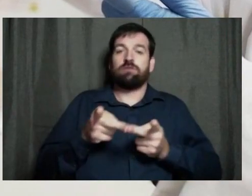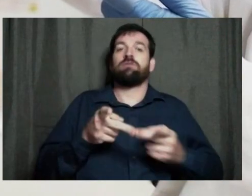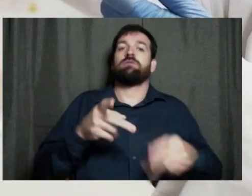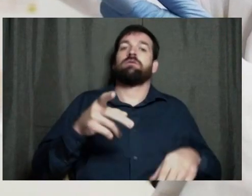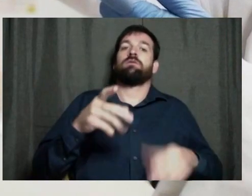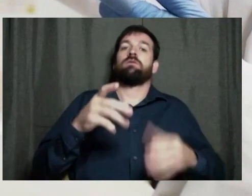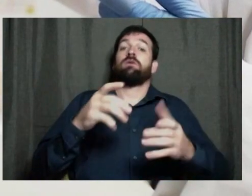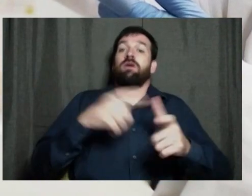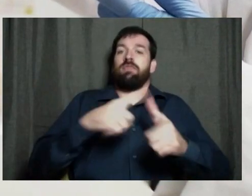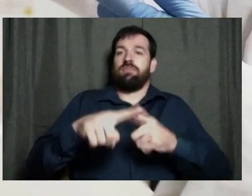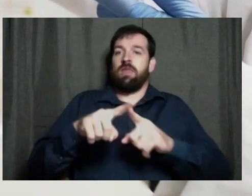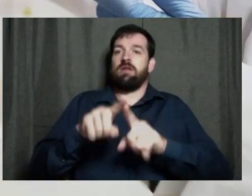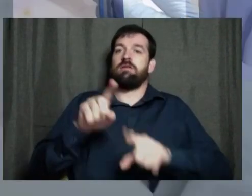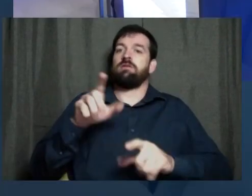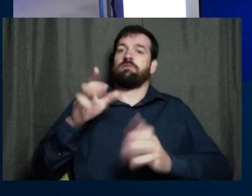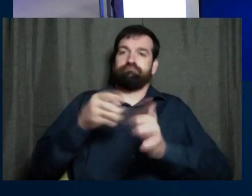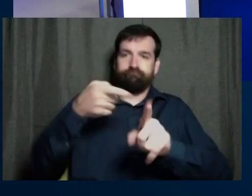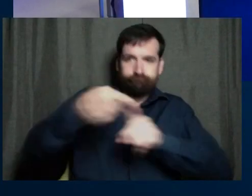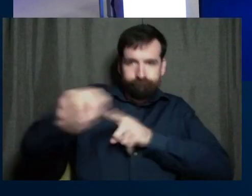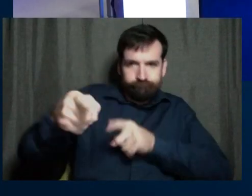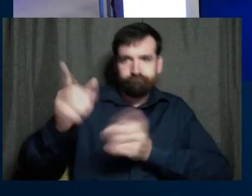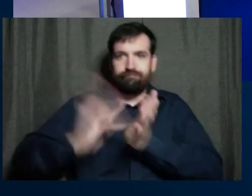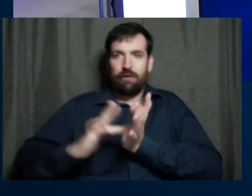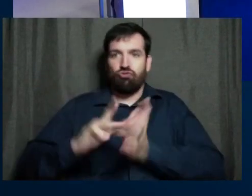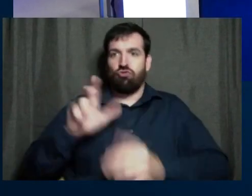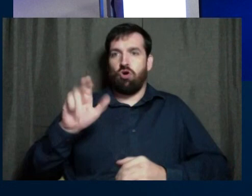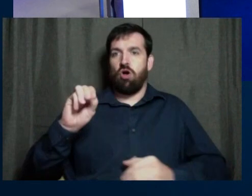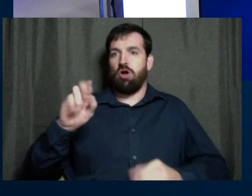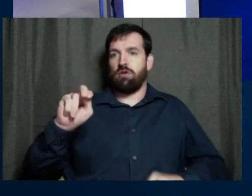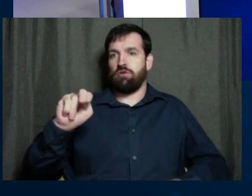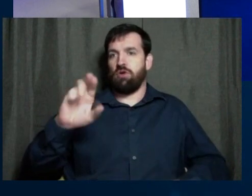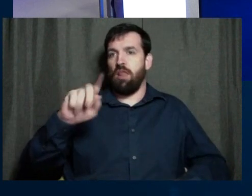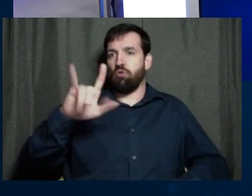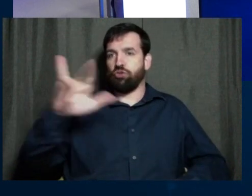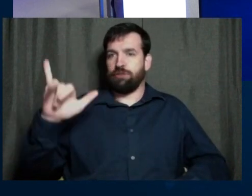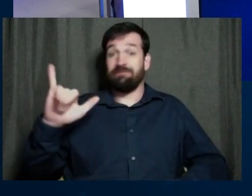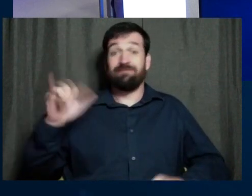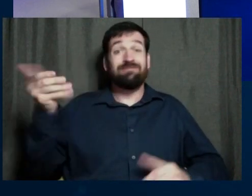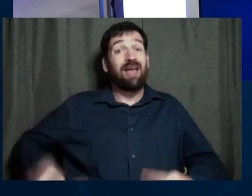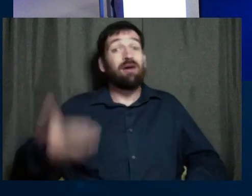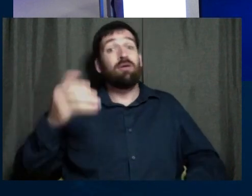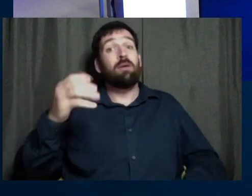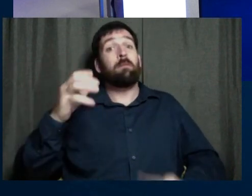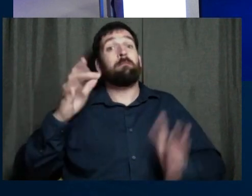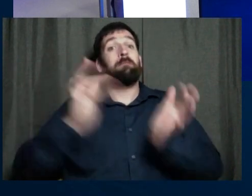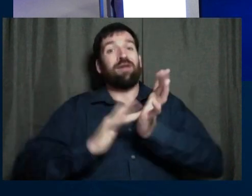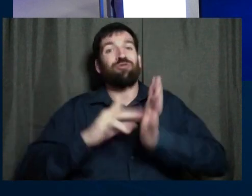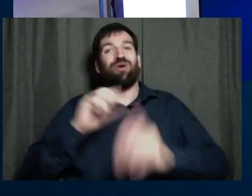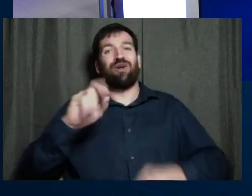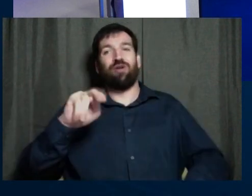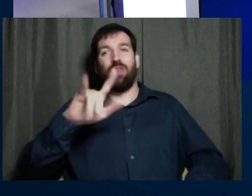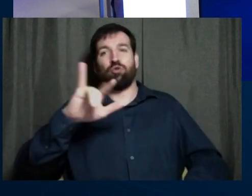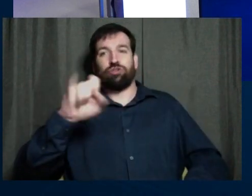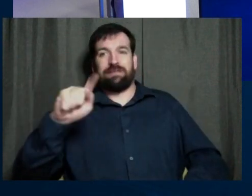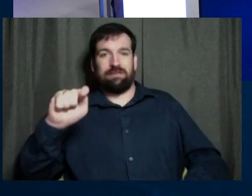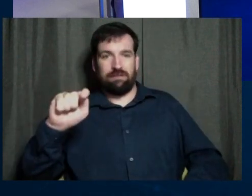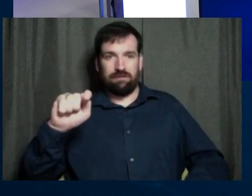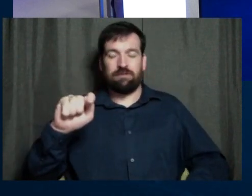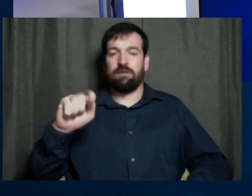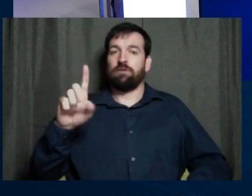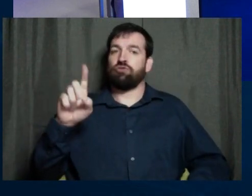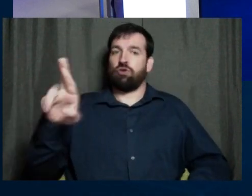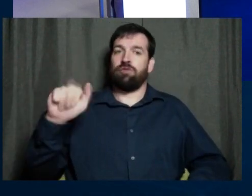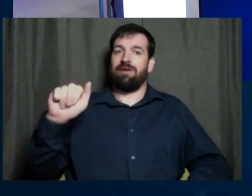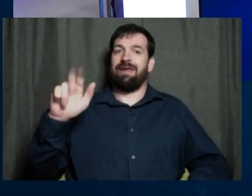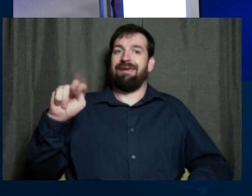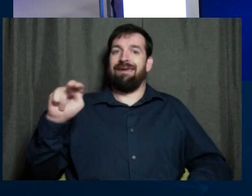medical oncology. Back to you. And we are joined now by medical oncologist at the University of Kansas Cancer Center, Dr. Oday,